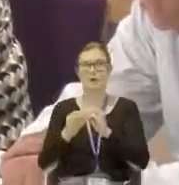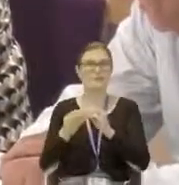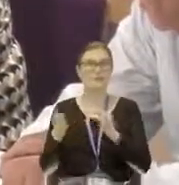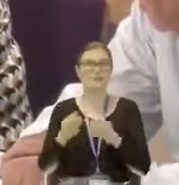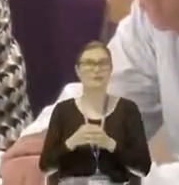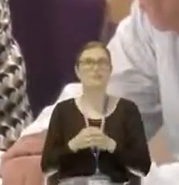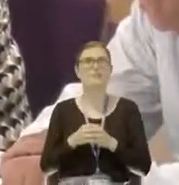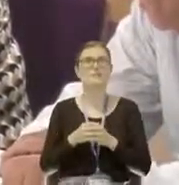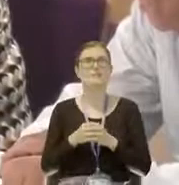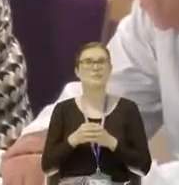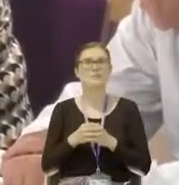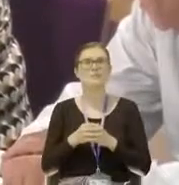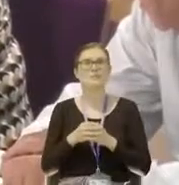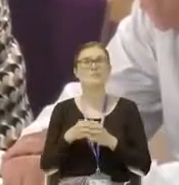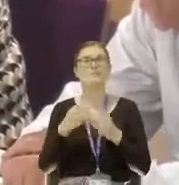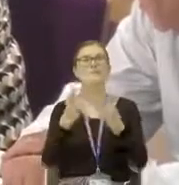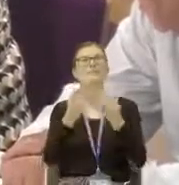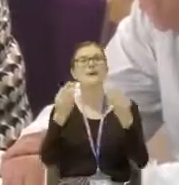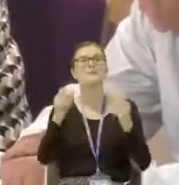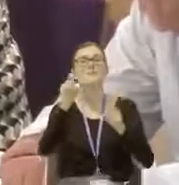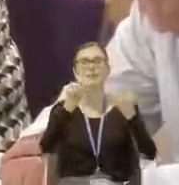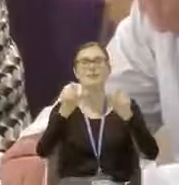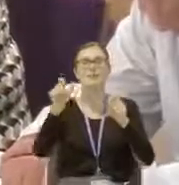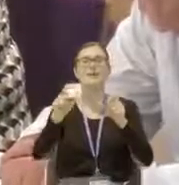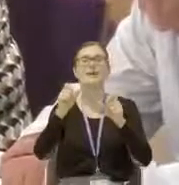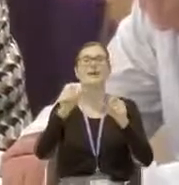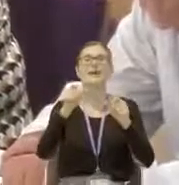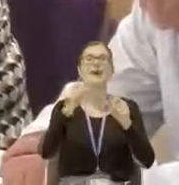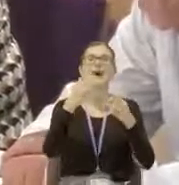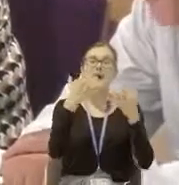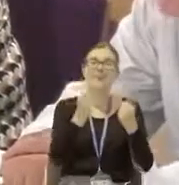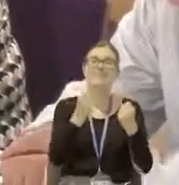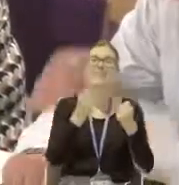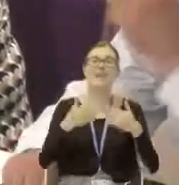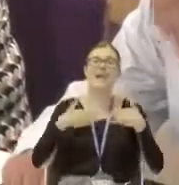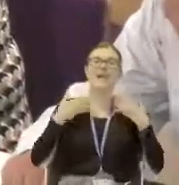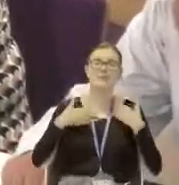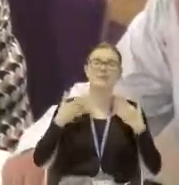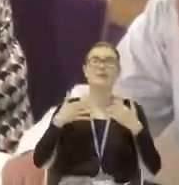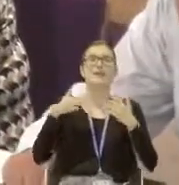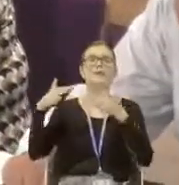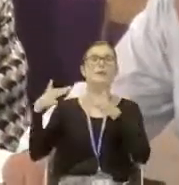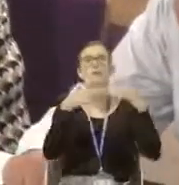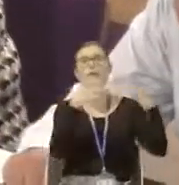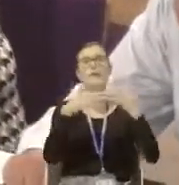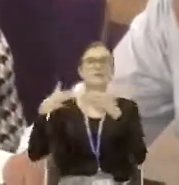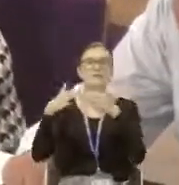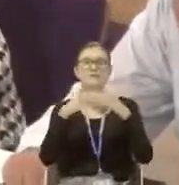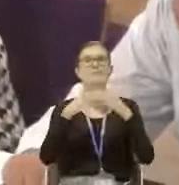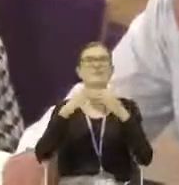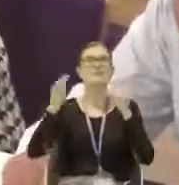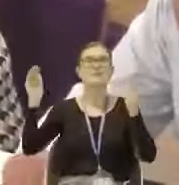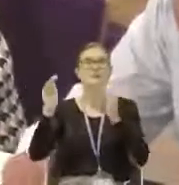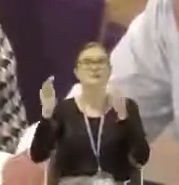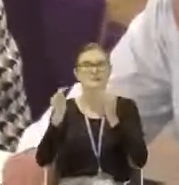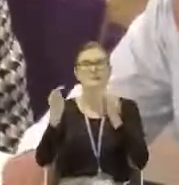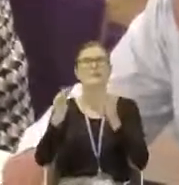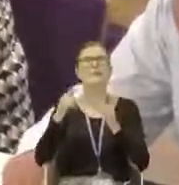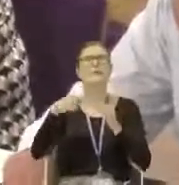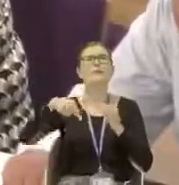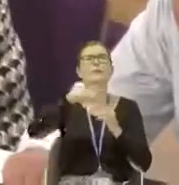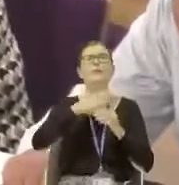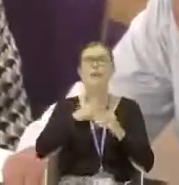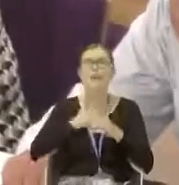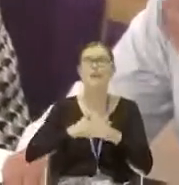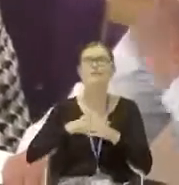waiting for the bomb to come and kill everyone." From here in Katowice, it